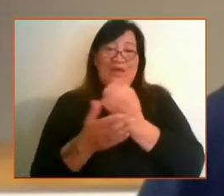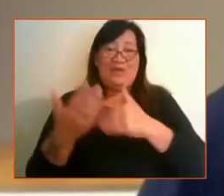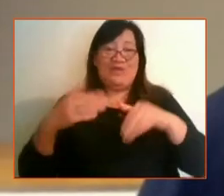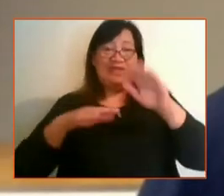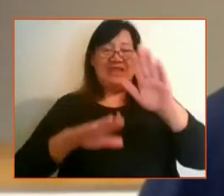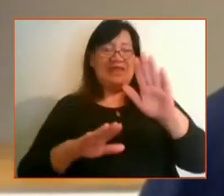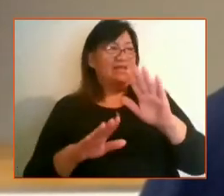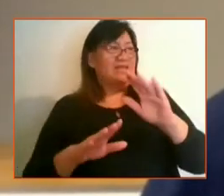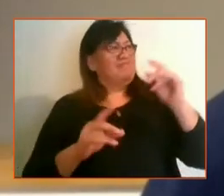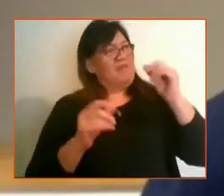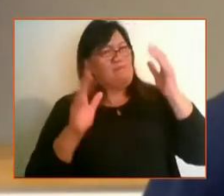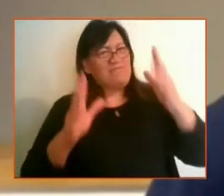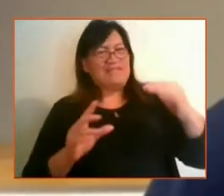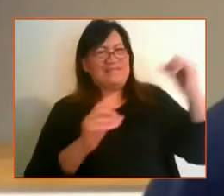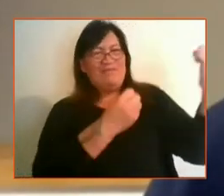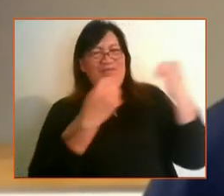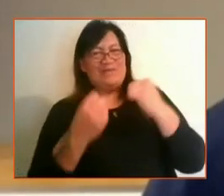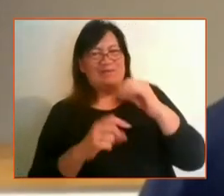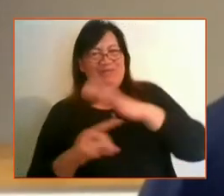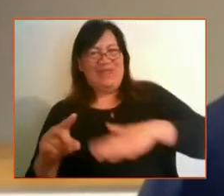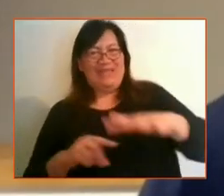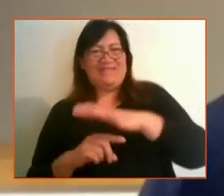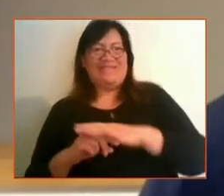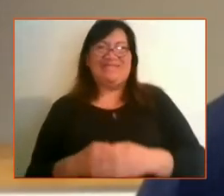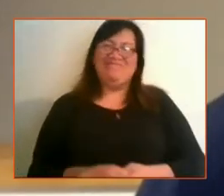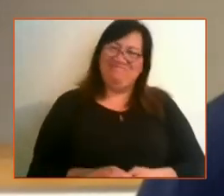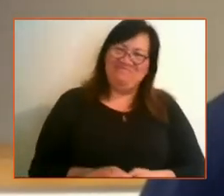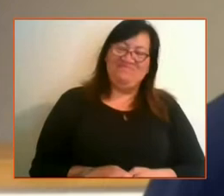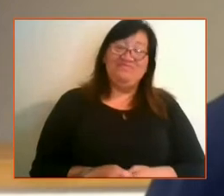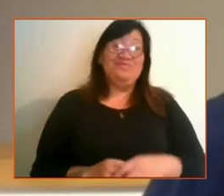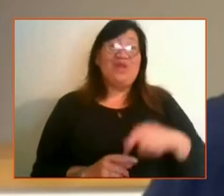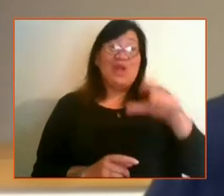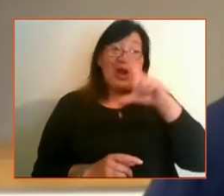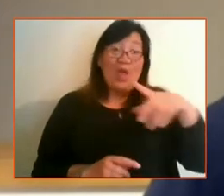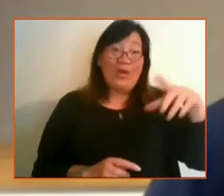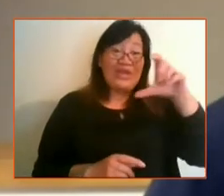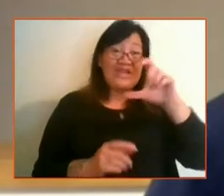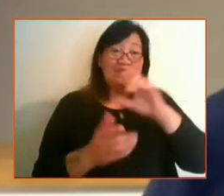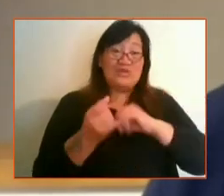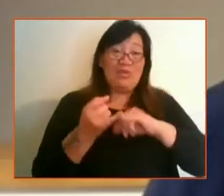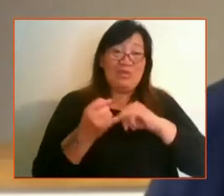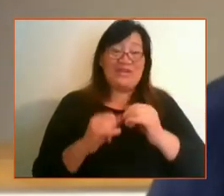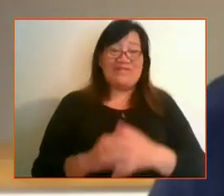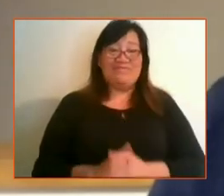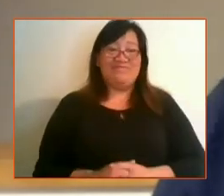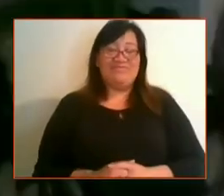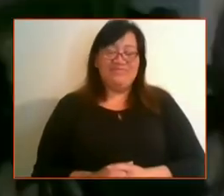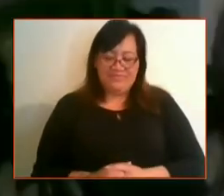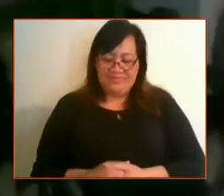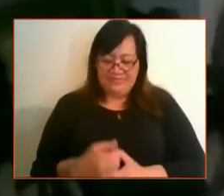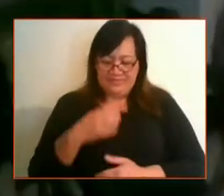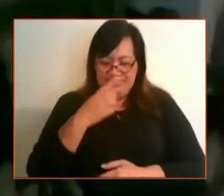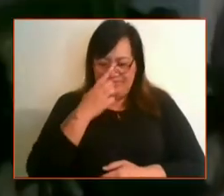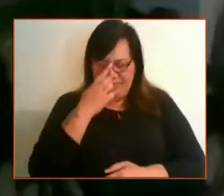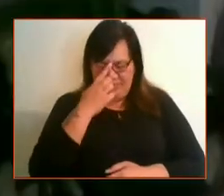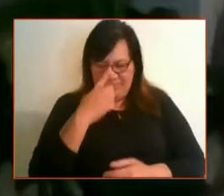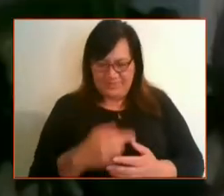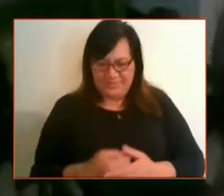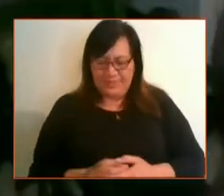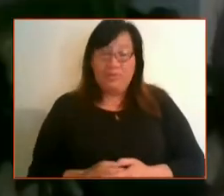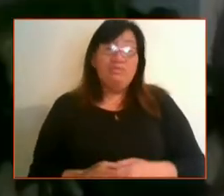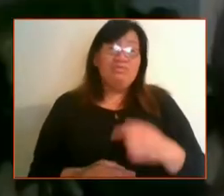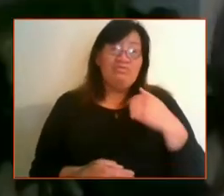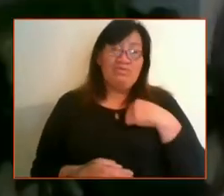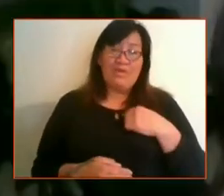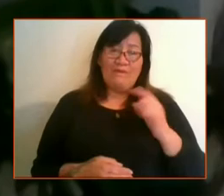place in time to come. Thanks for that, Jonathan Young. Chlöe Swarbrick. So I first kind of got involved